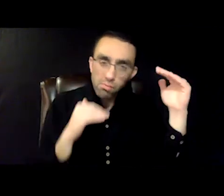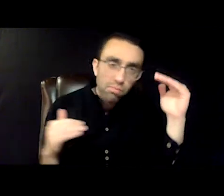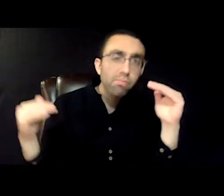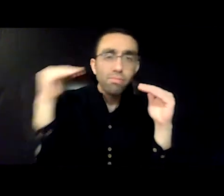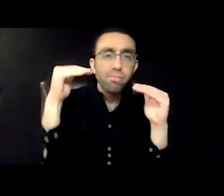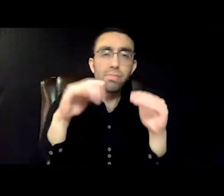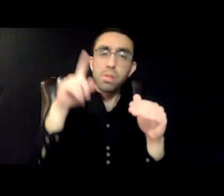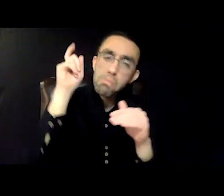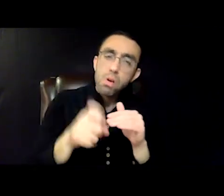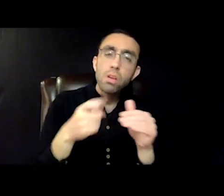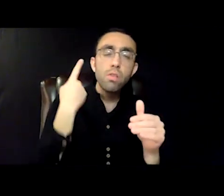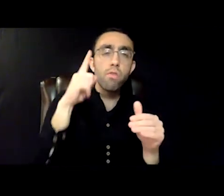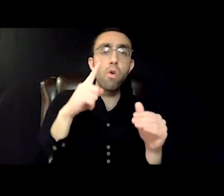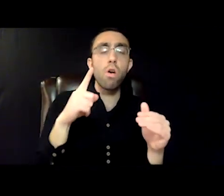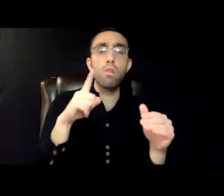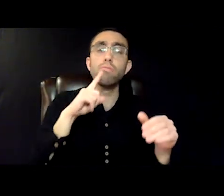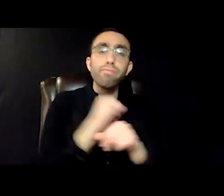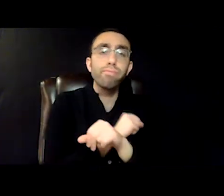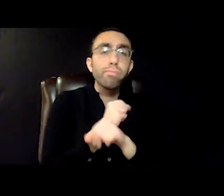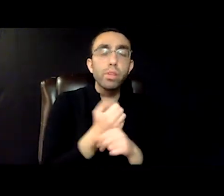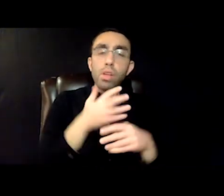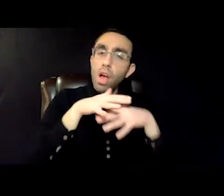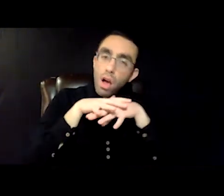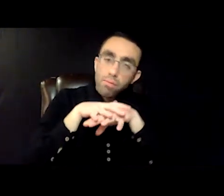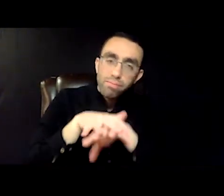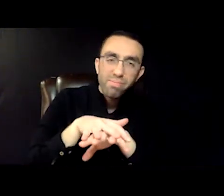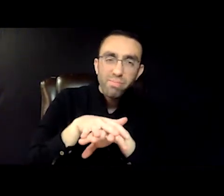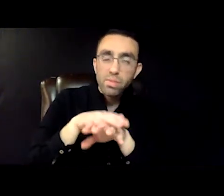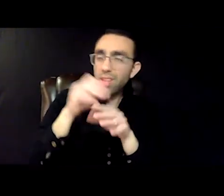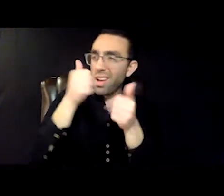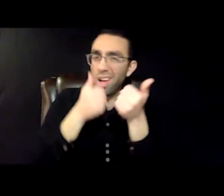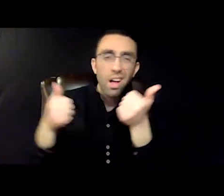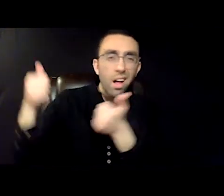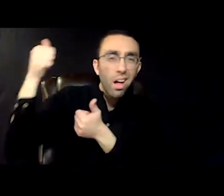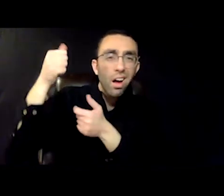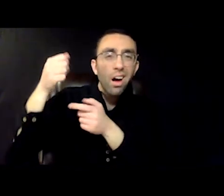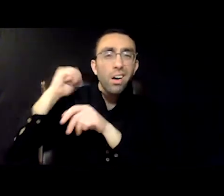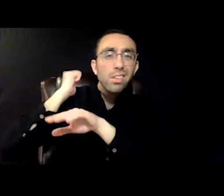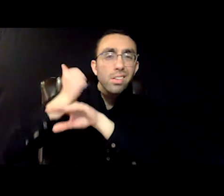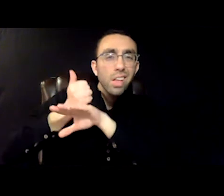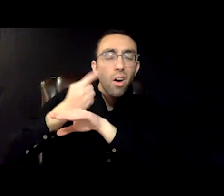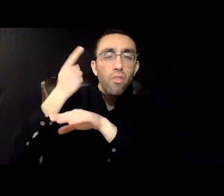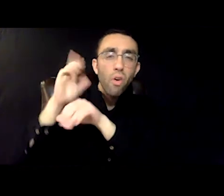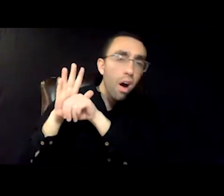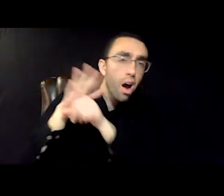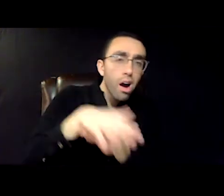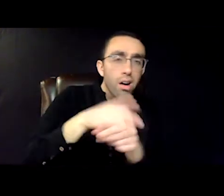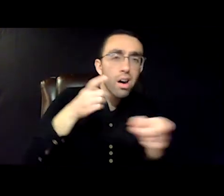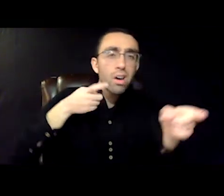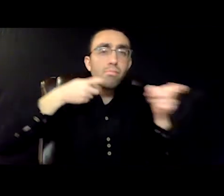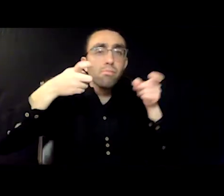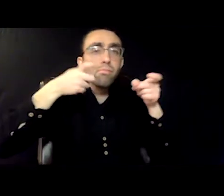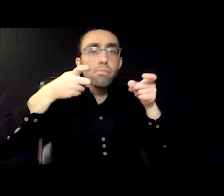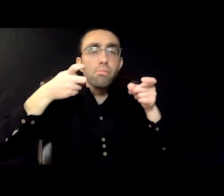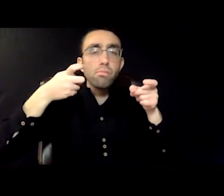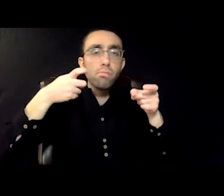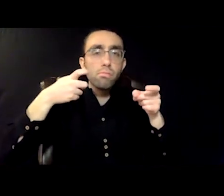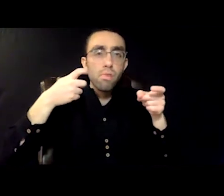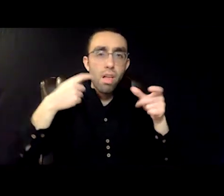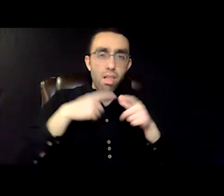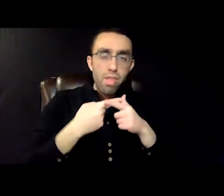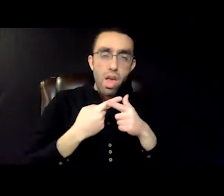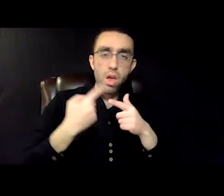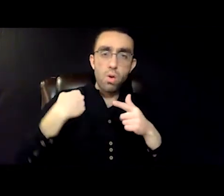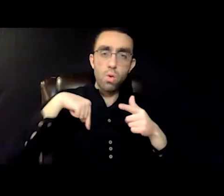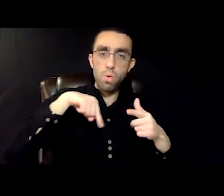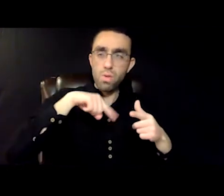know, the state is designed to oppress and to conquer. And when we create a system that allows that to happen, we expand that outward